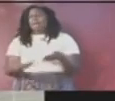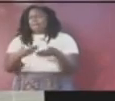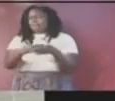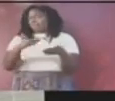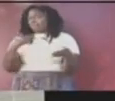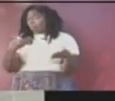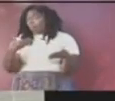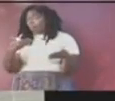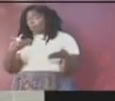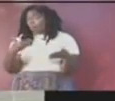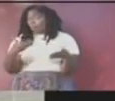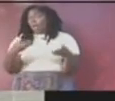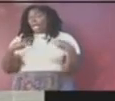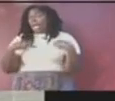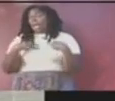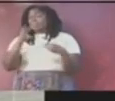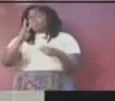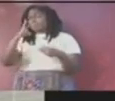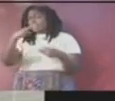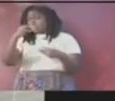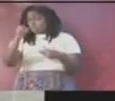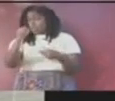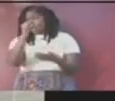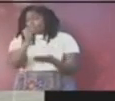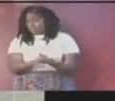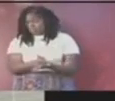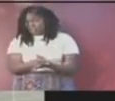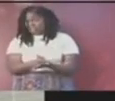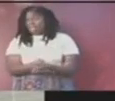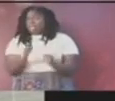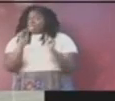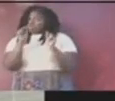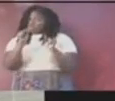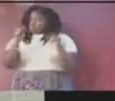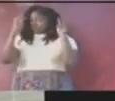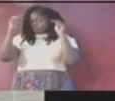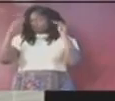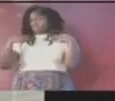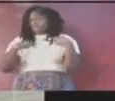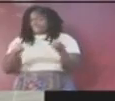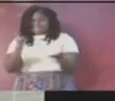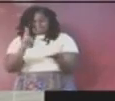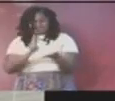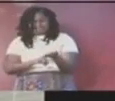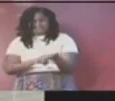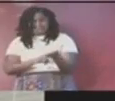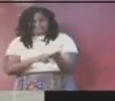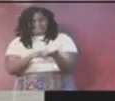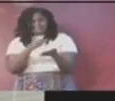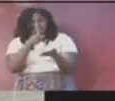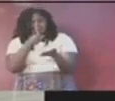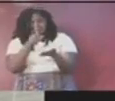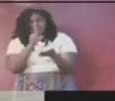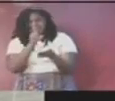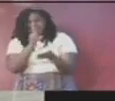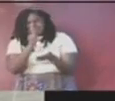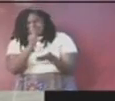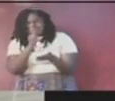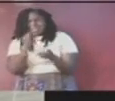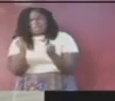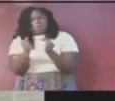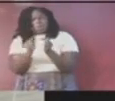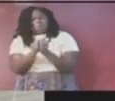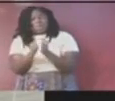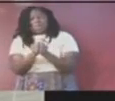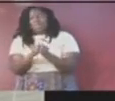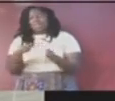was WHO approval being given to the Sinopharm glass vials. Are you also able to